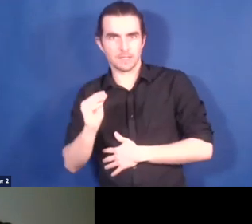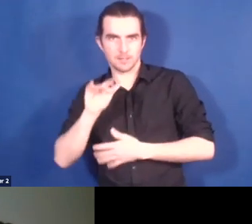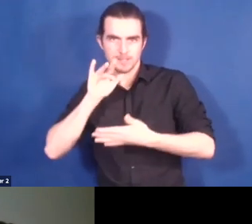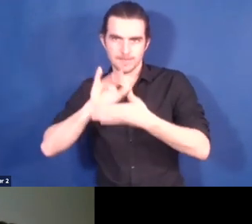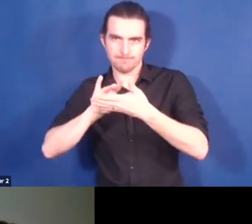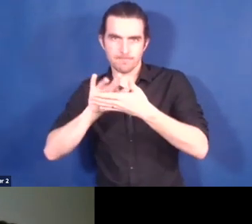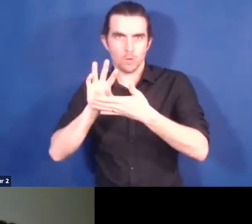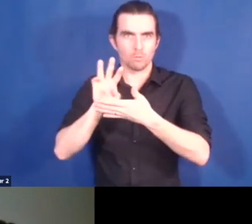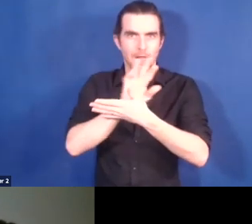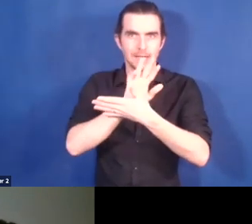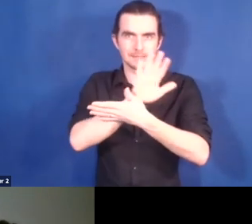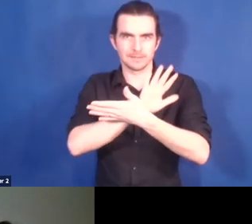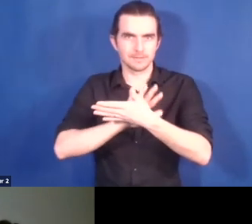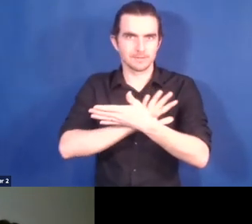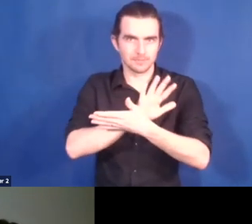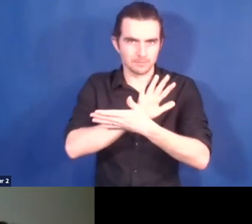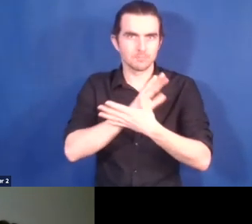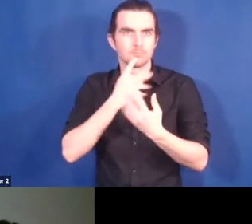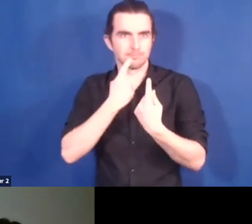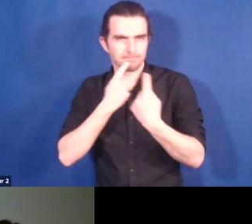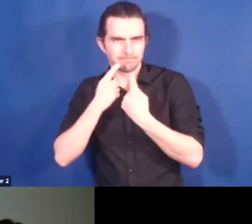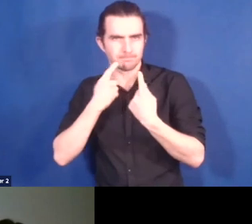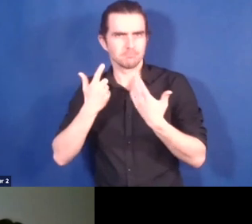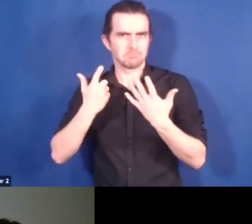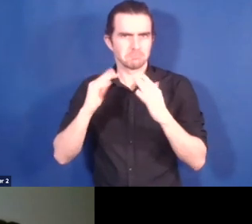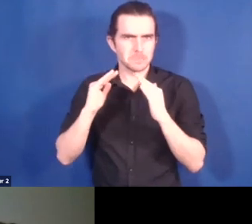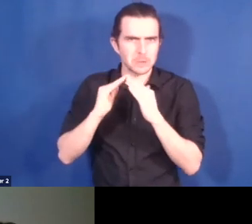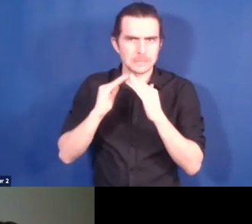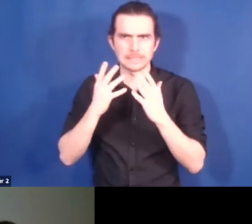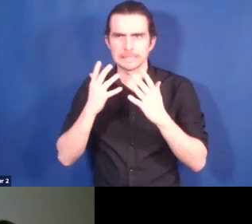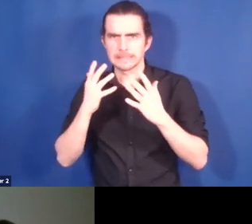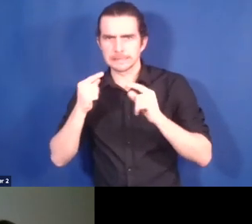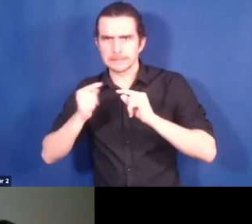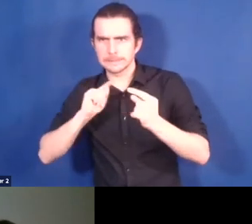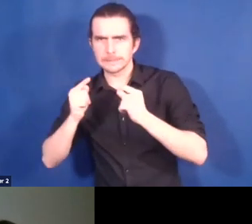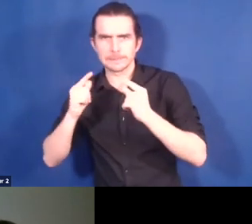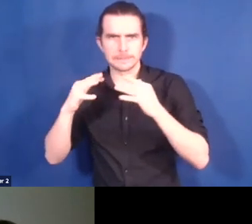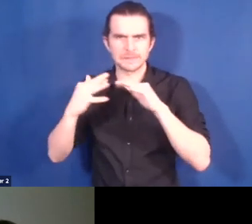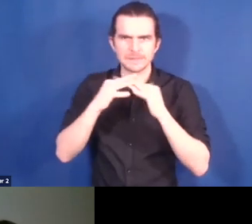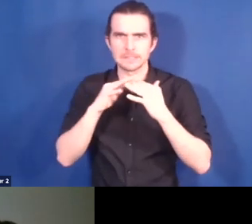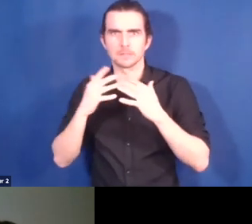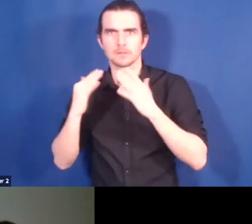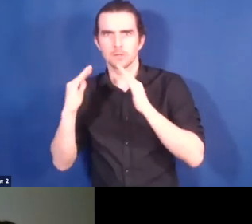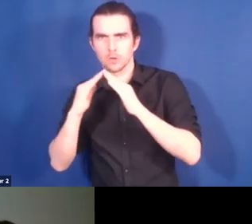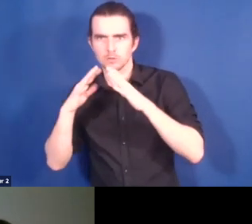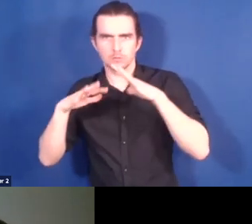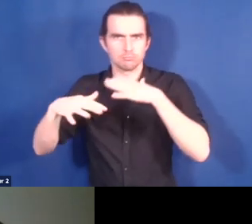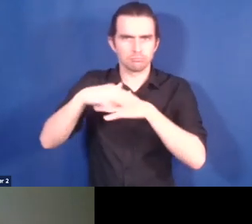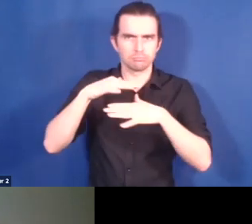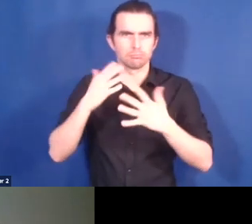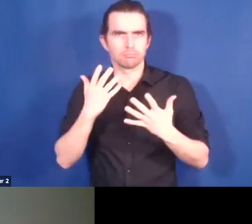actually happen. Now, related to some of the materials that are out there now that it's good to highlight that